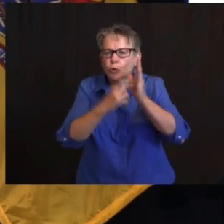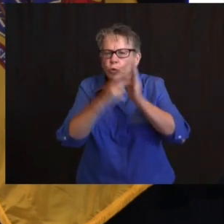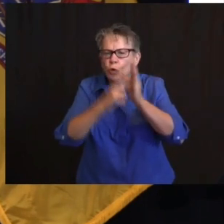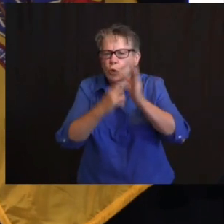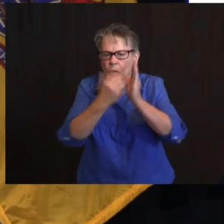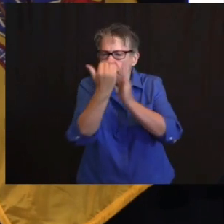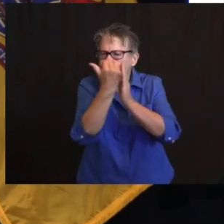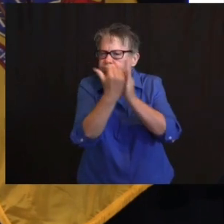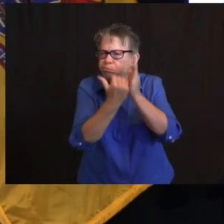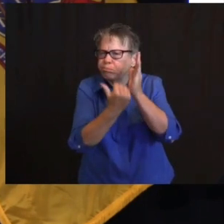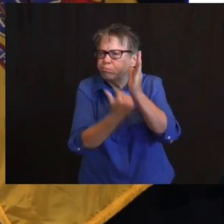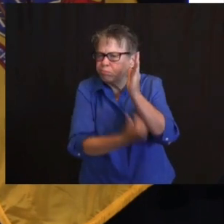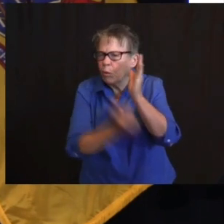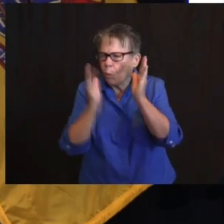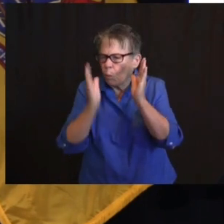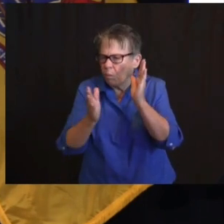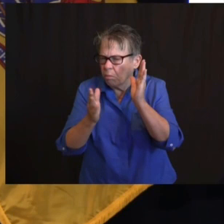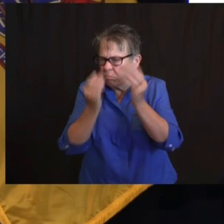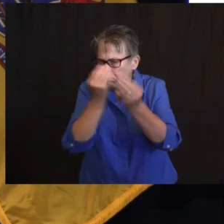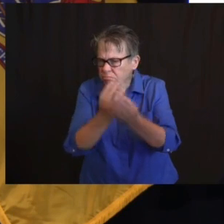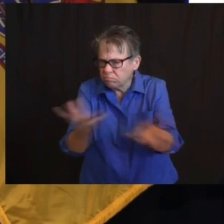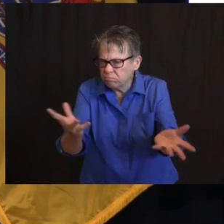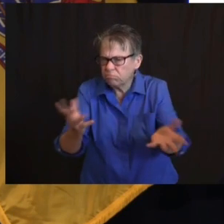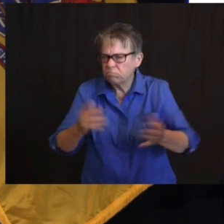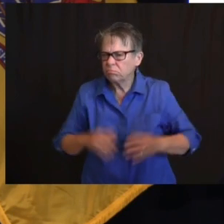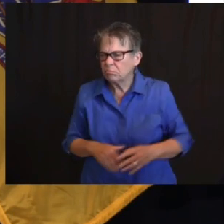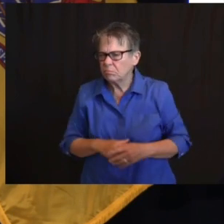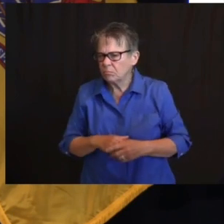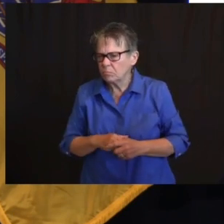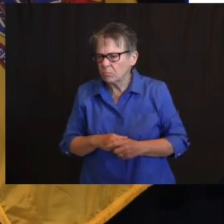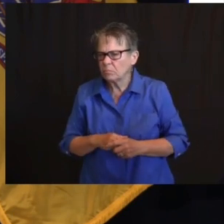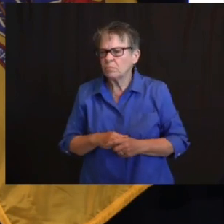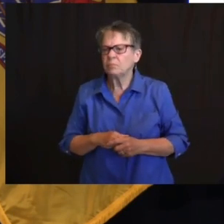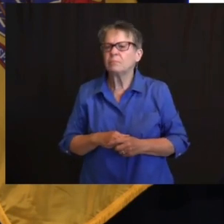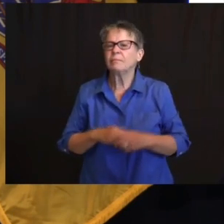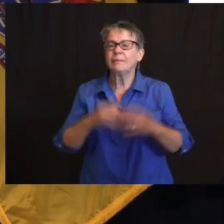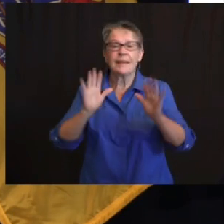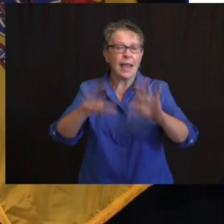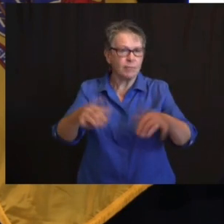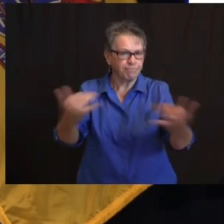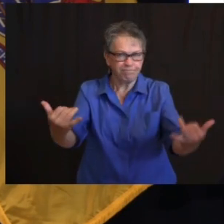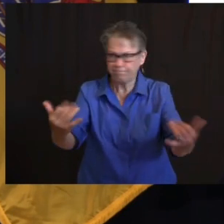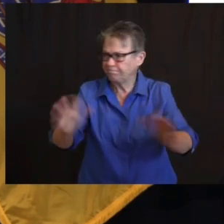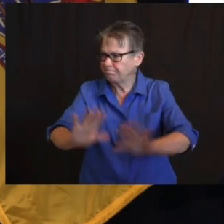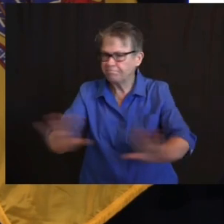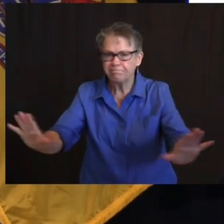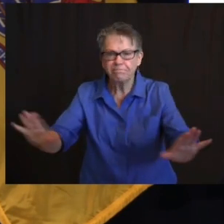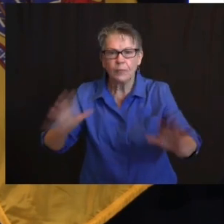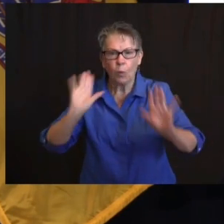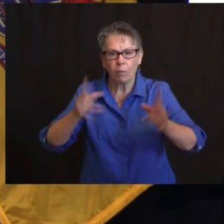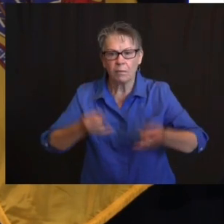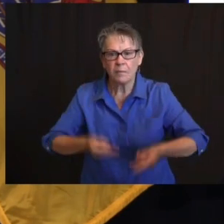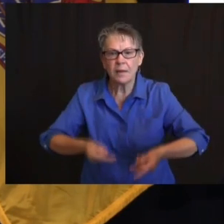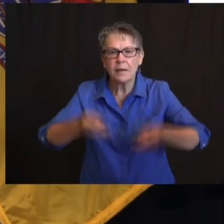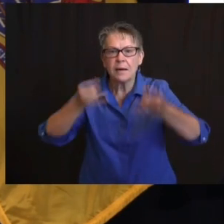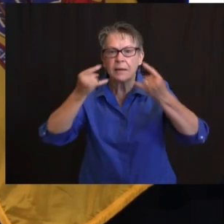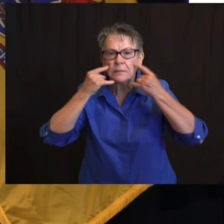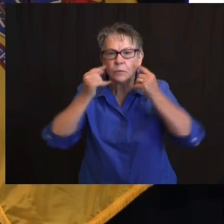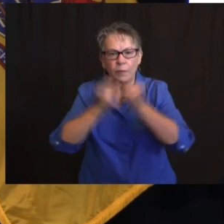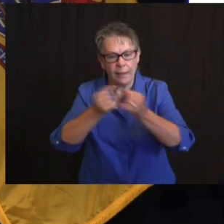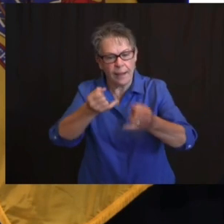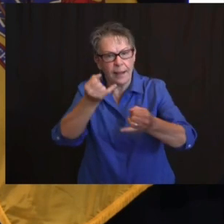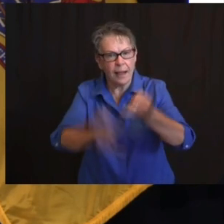in parting. Let me say to the regular To my